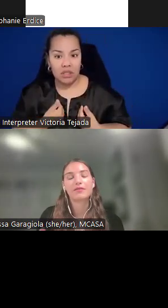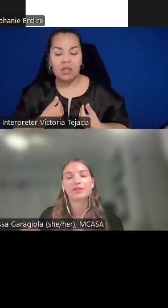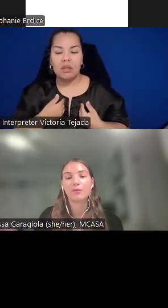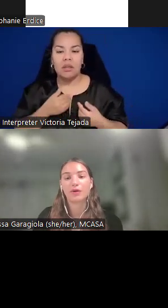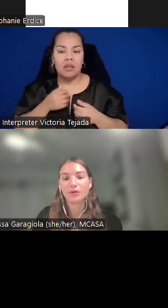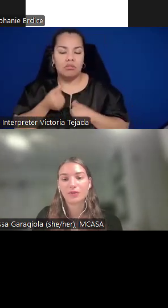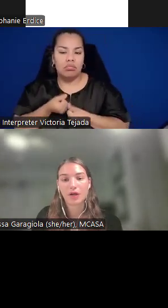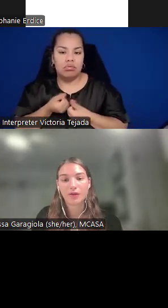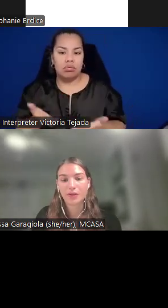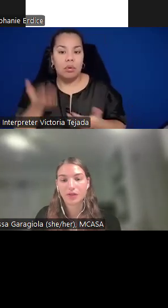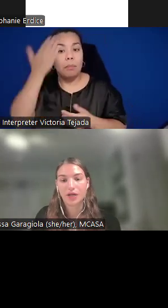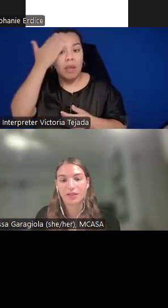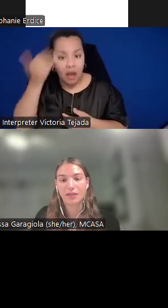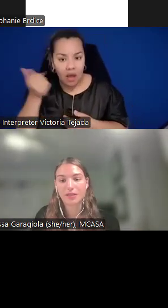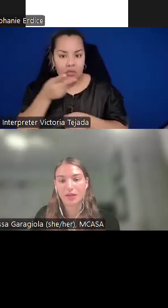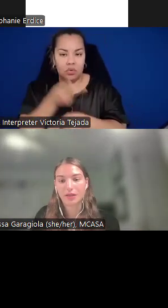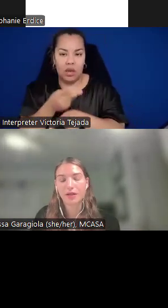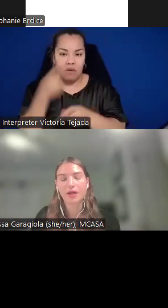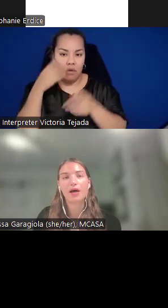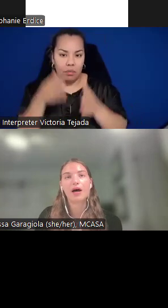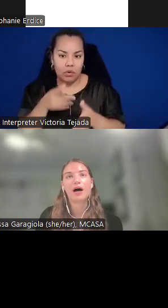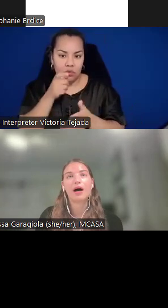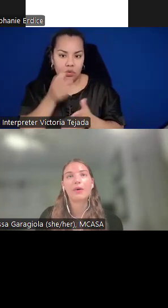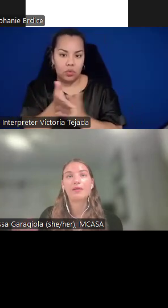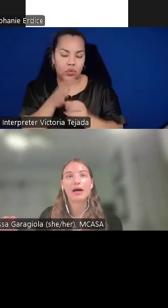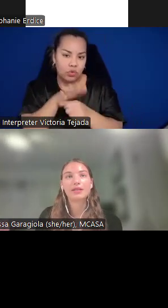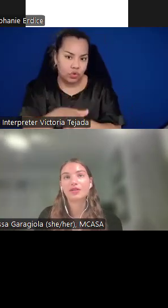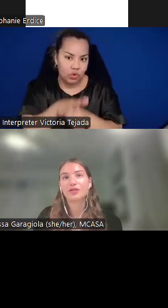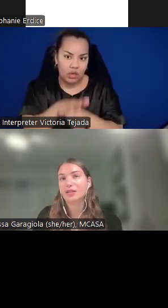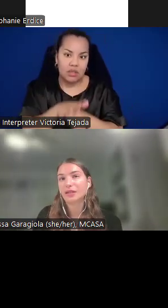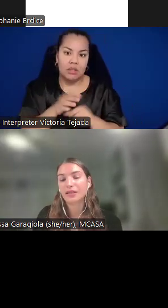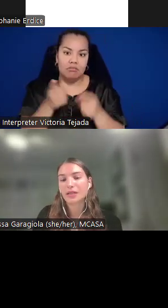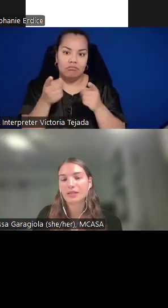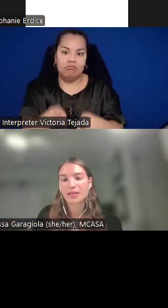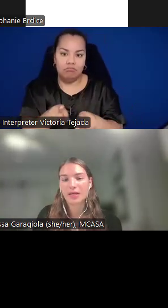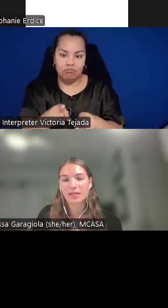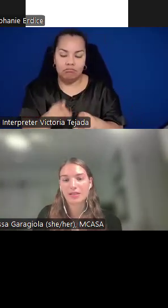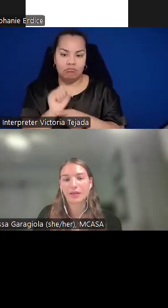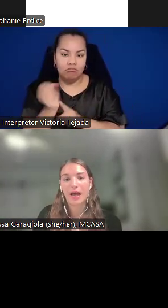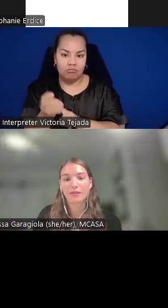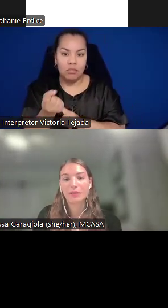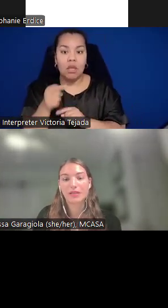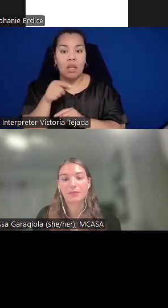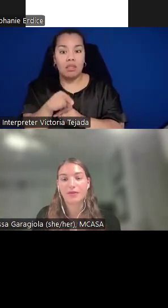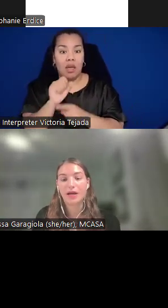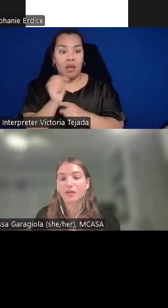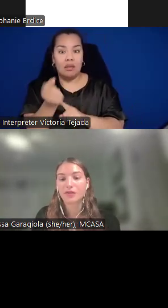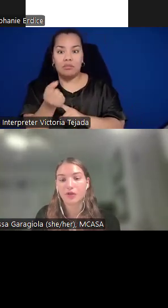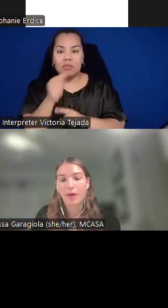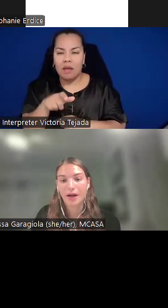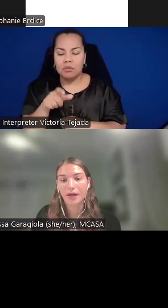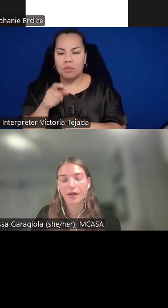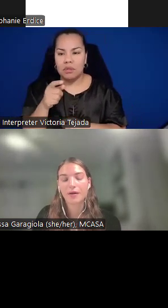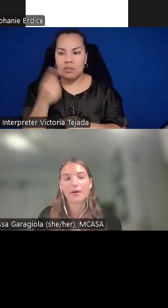of caring for someone who's gone through a distressing incident. And that distressing incident doesn't necessarily have to be something that